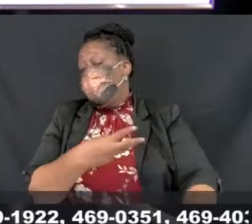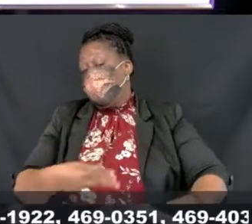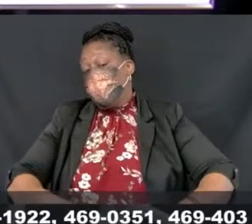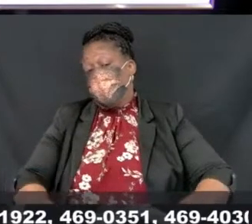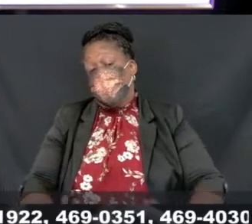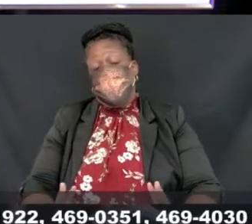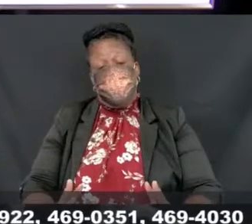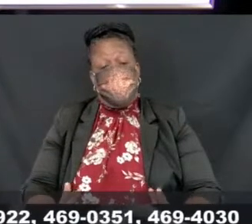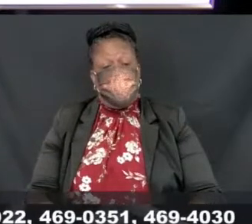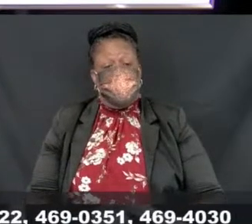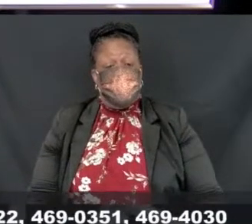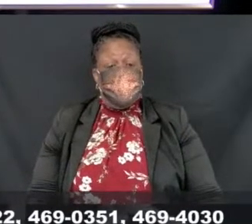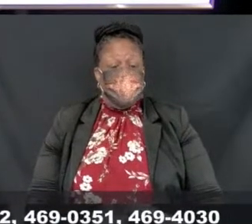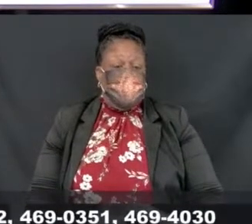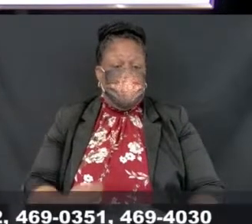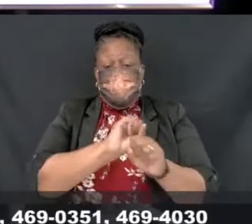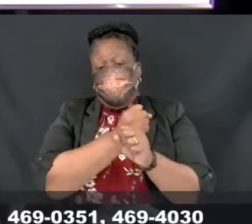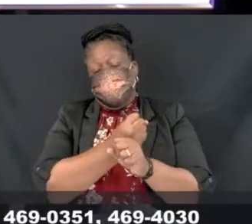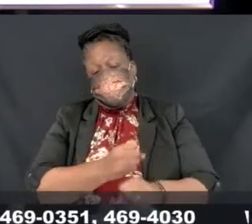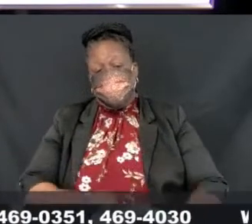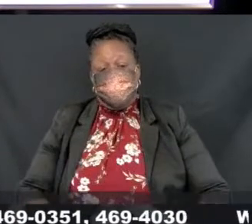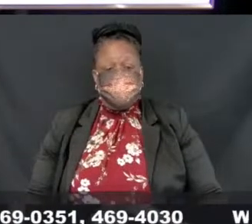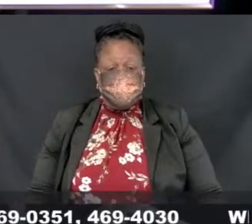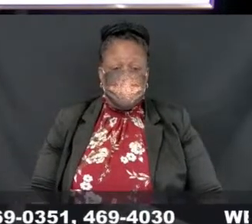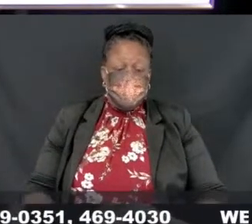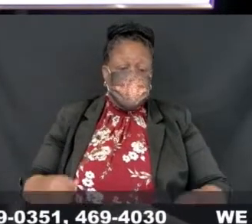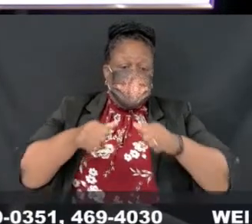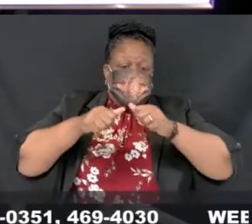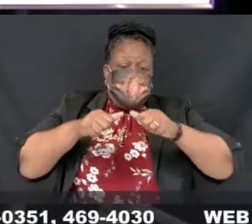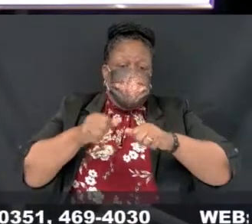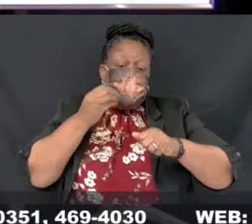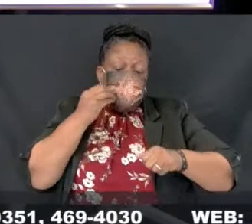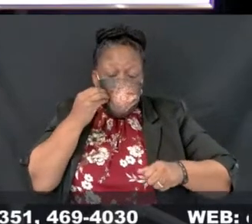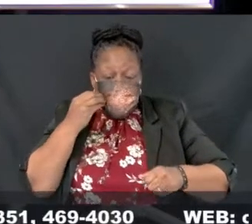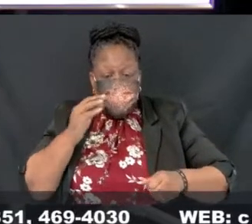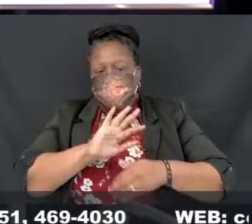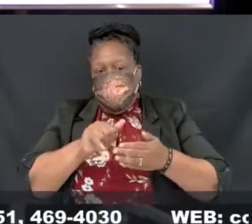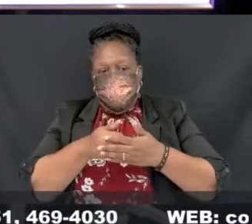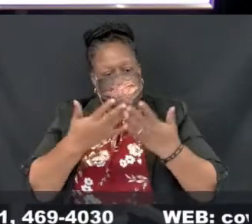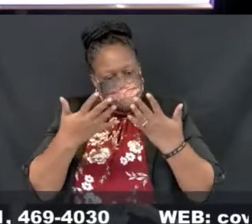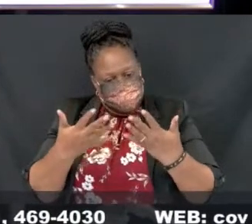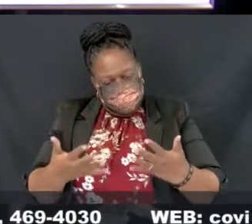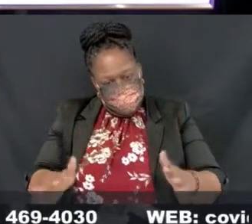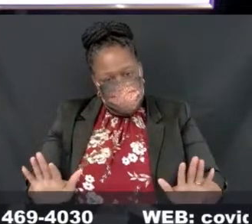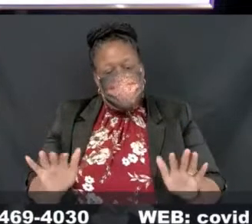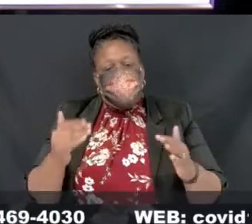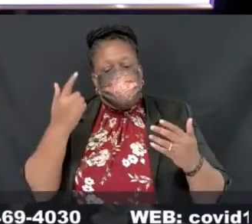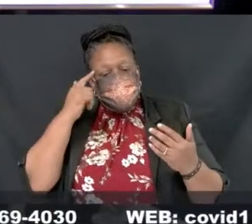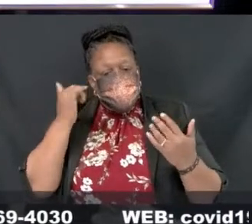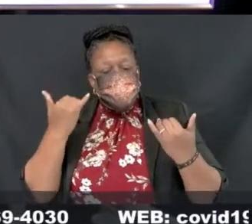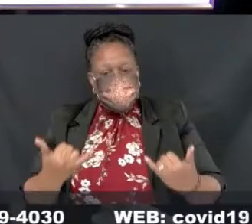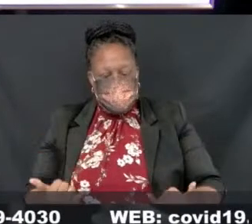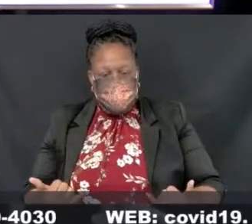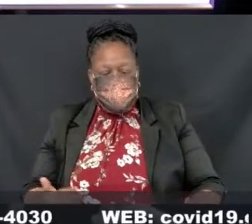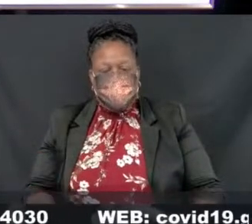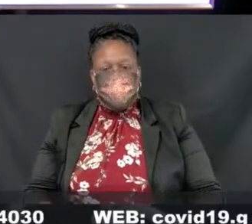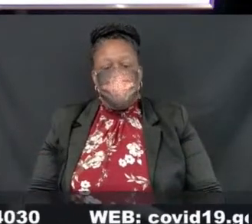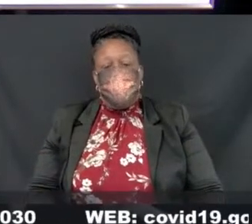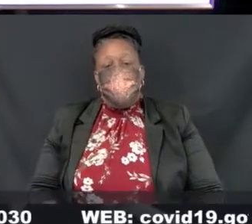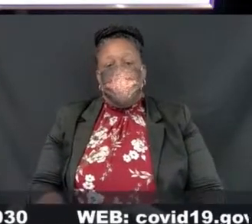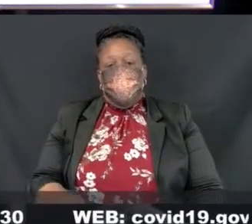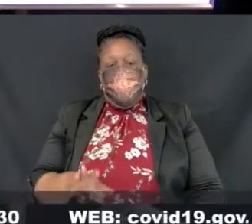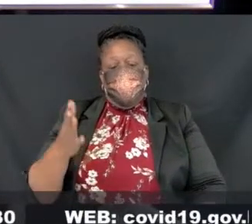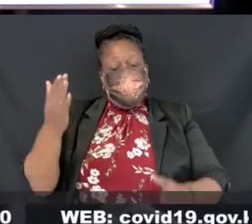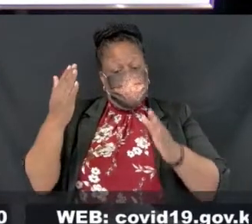lockdowns, curfews, and significant restrictions on our daily activities to a near normalcy now.